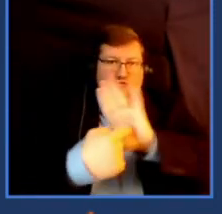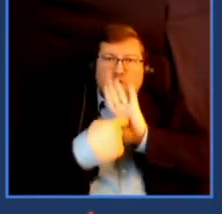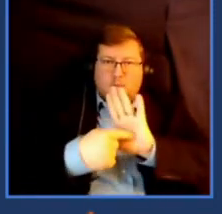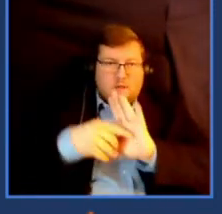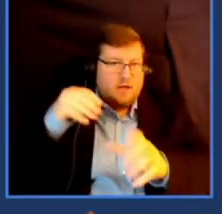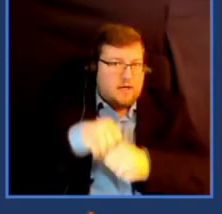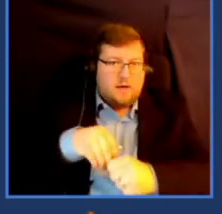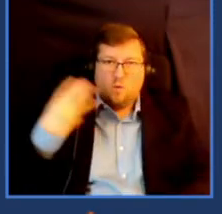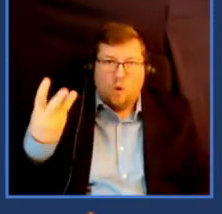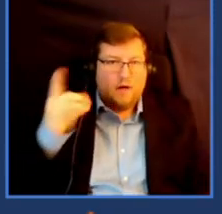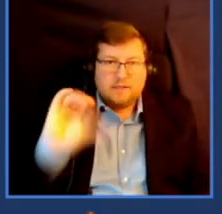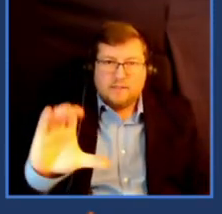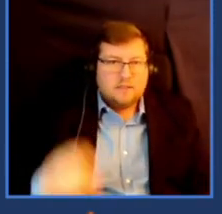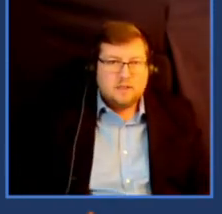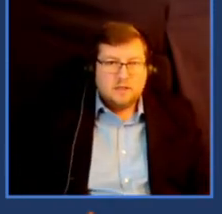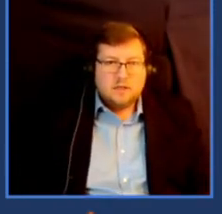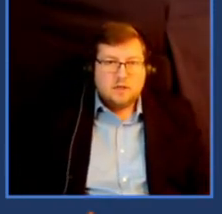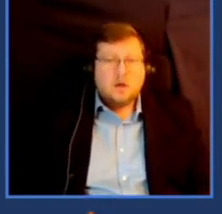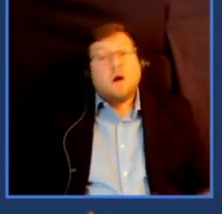It's time for ordinary people.